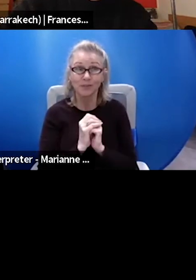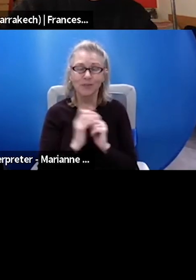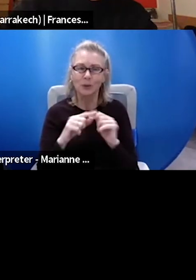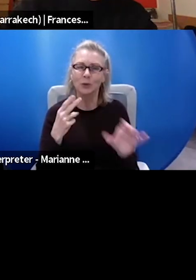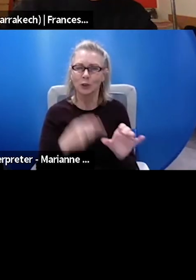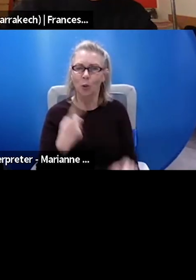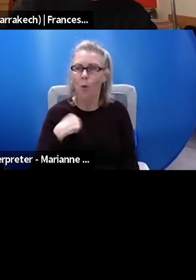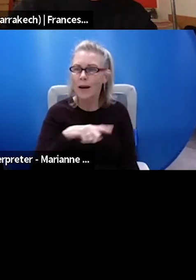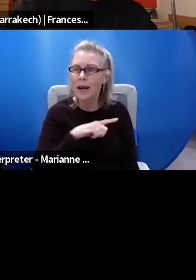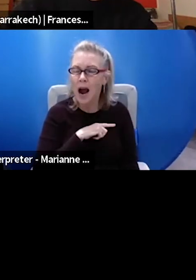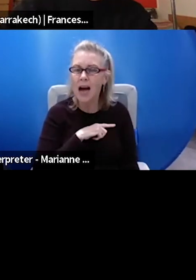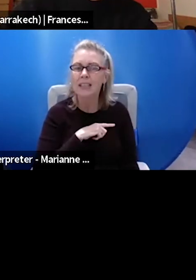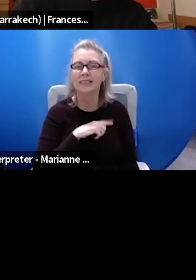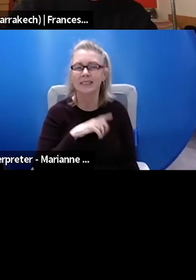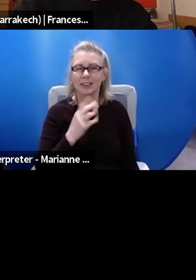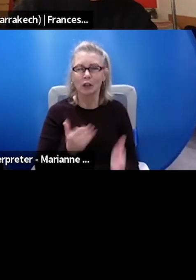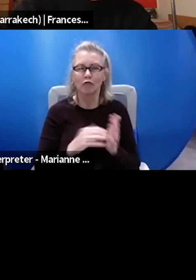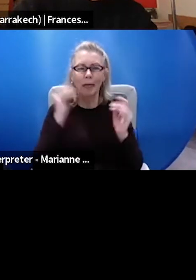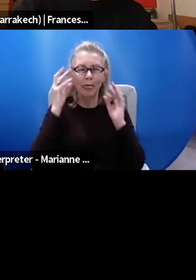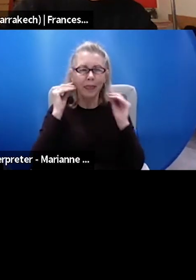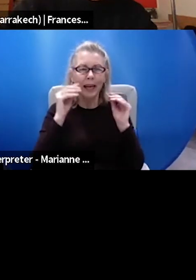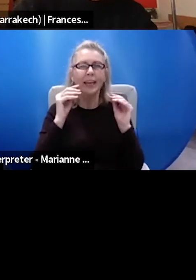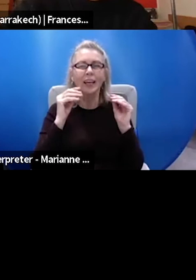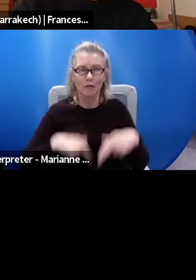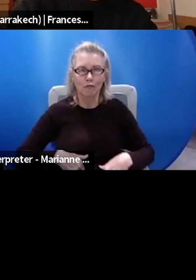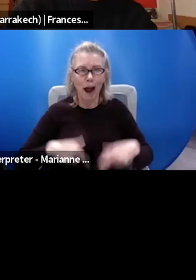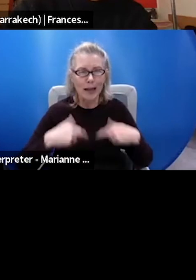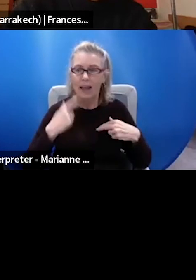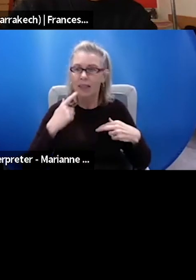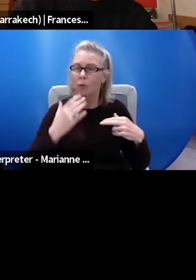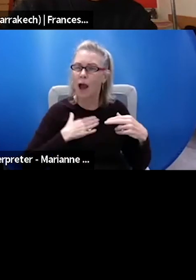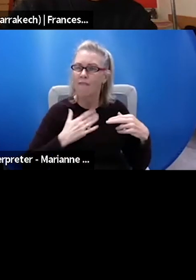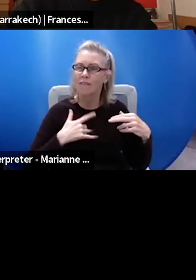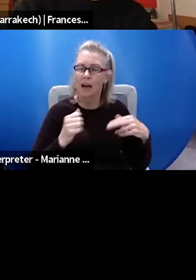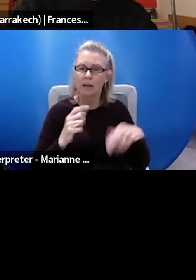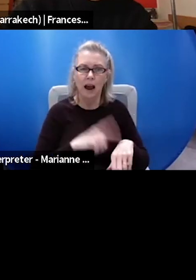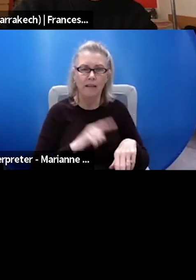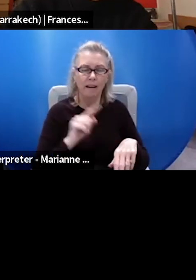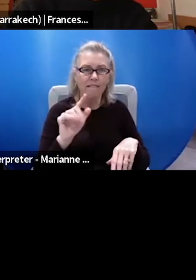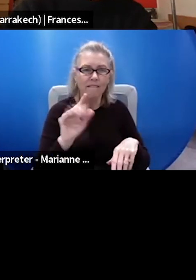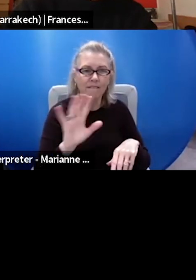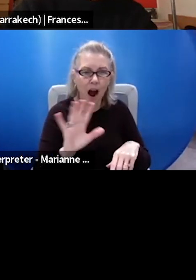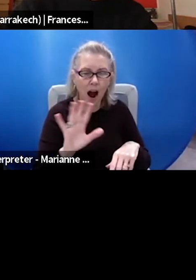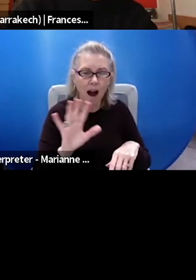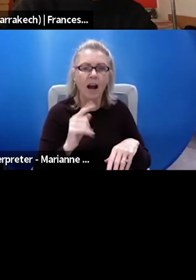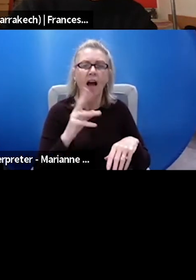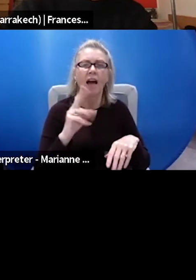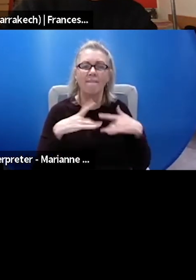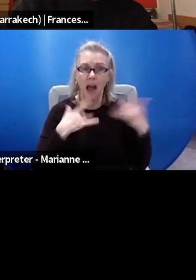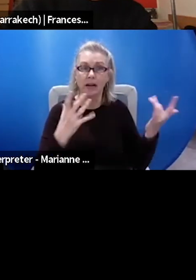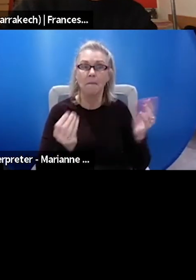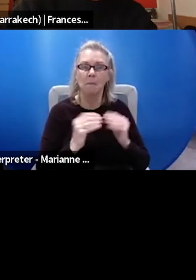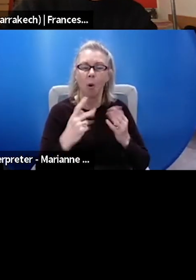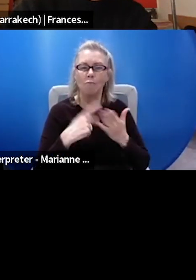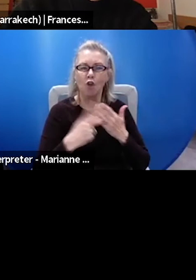us, the Rethinking Residencies fam. We have an event at 5, and then we have more programming tomorrow. So make sure you